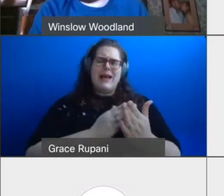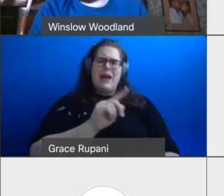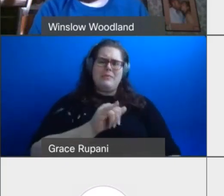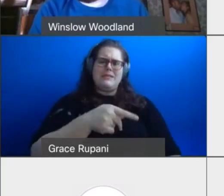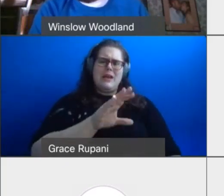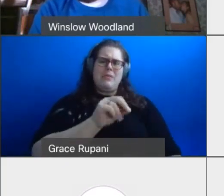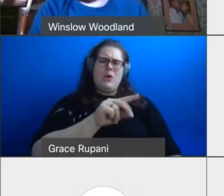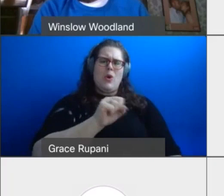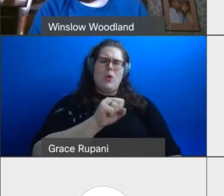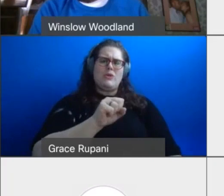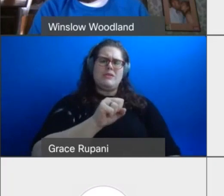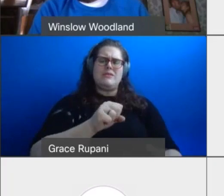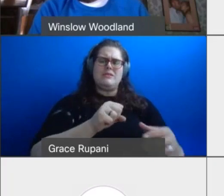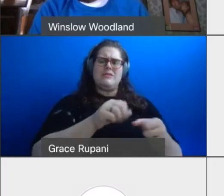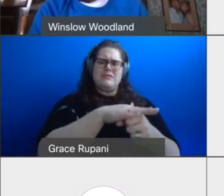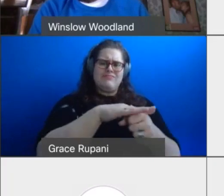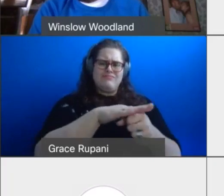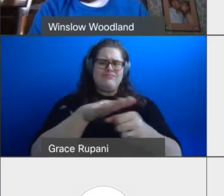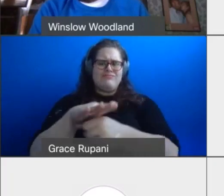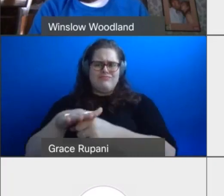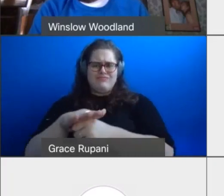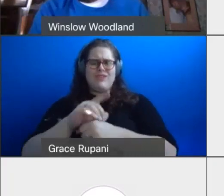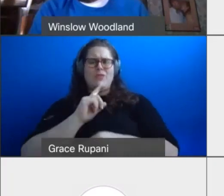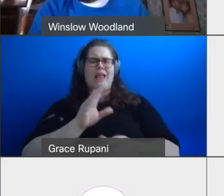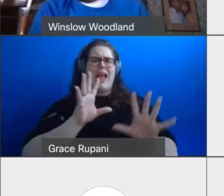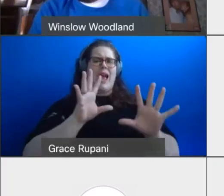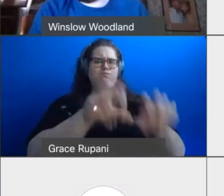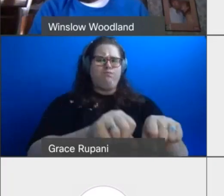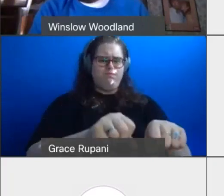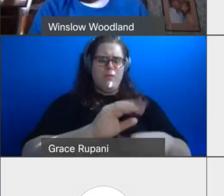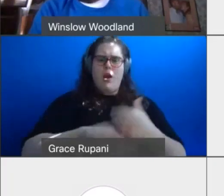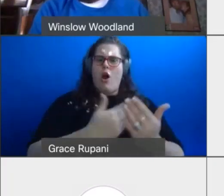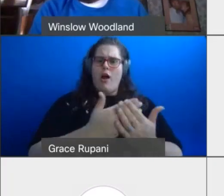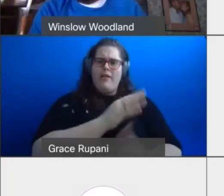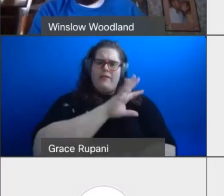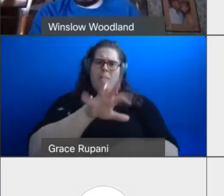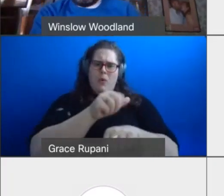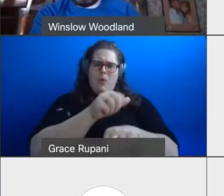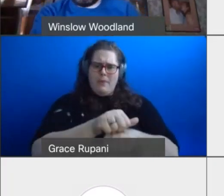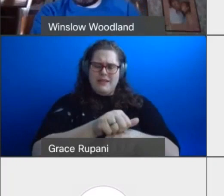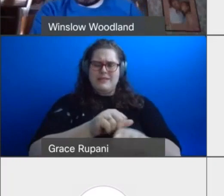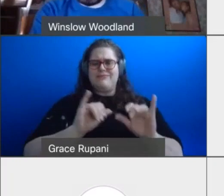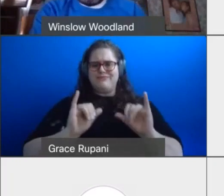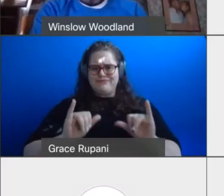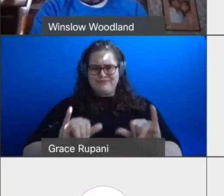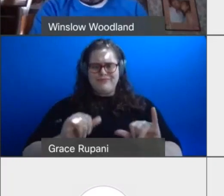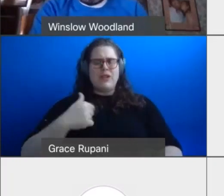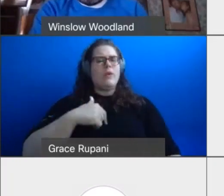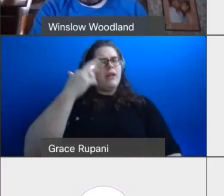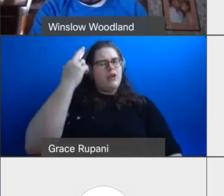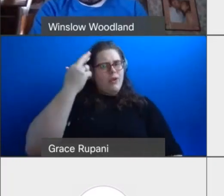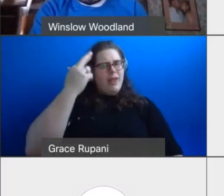much dominating the appointments, and which made it harder for those in other zip